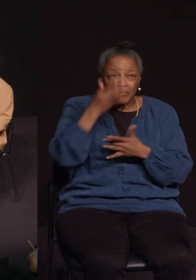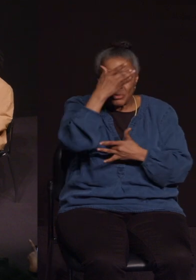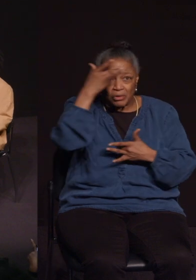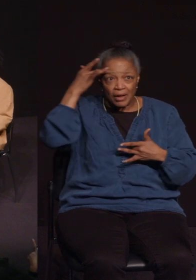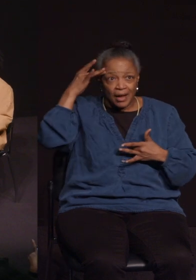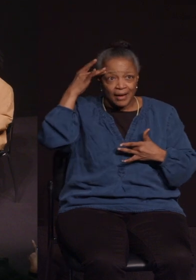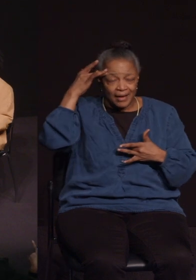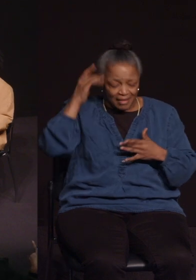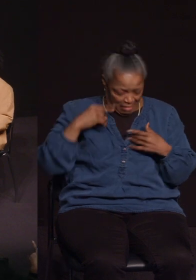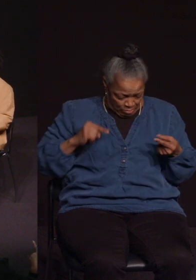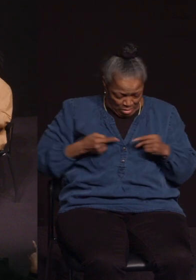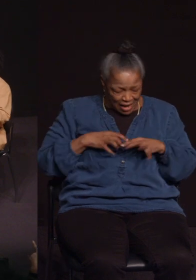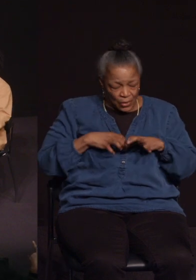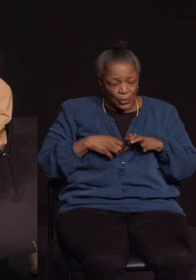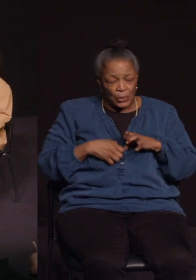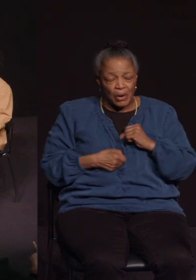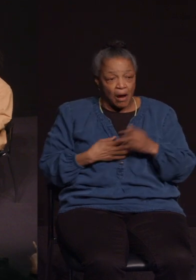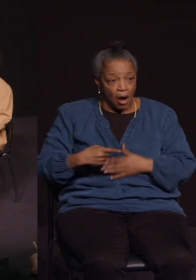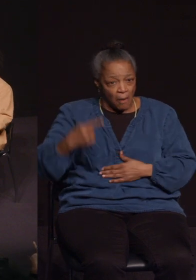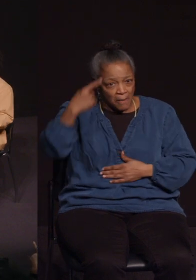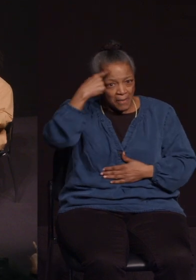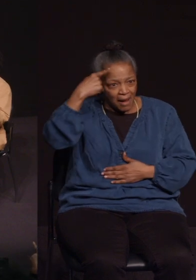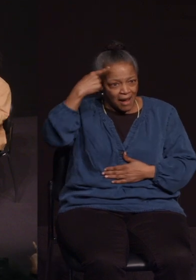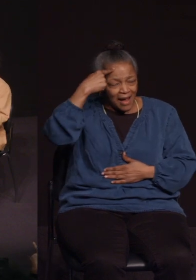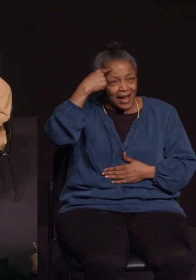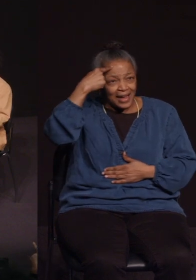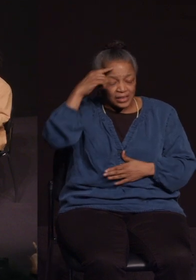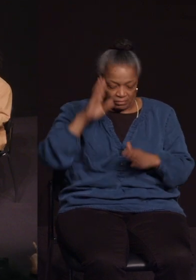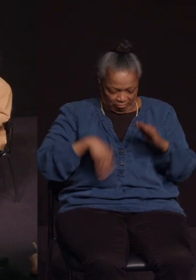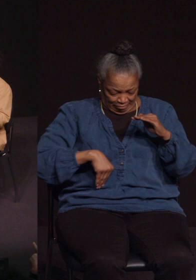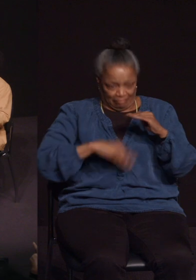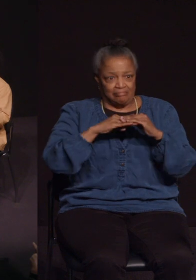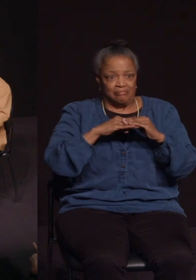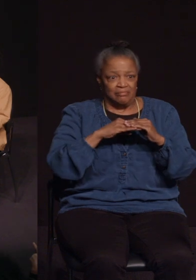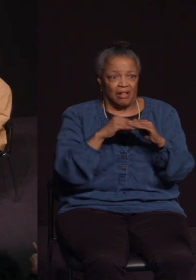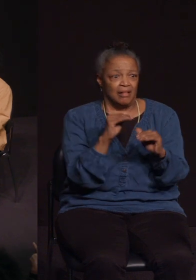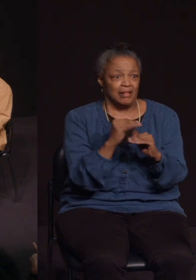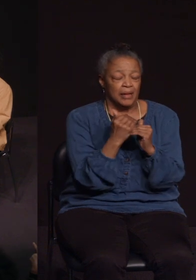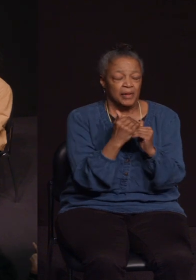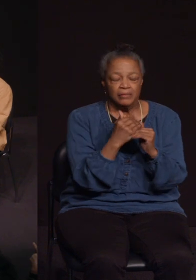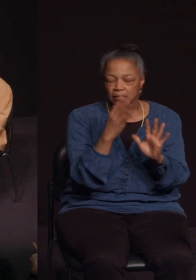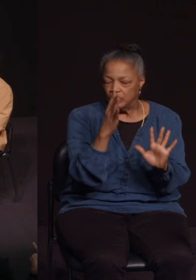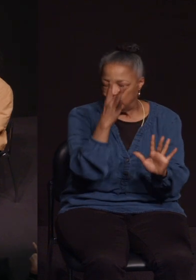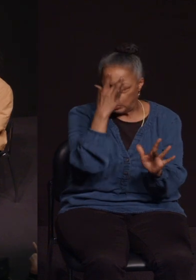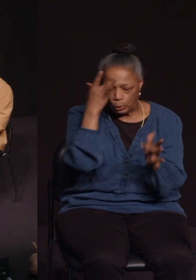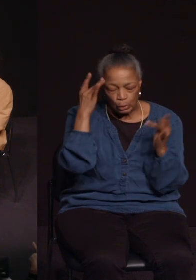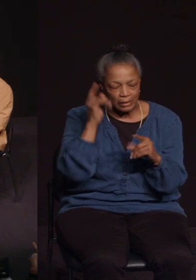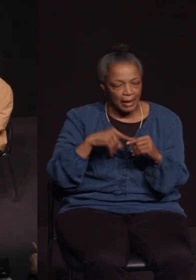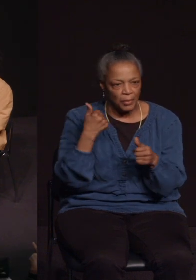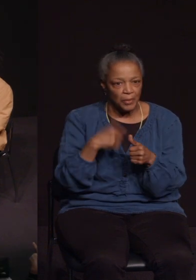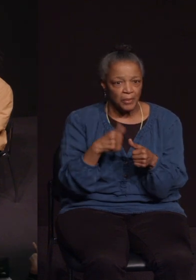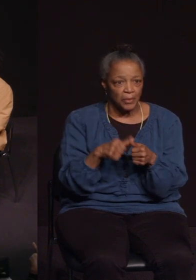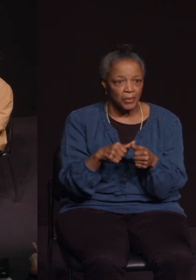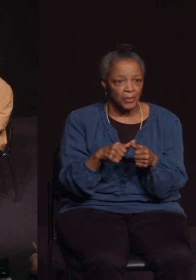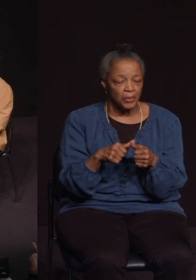that our minds reach a limit where we cannot remember, right? And